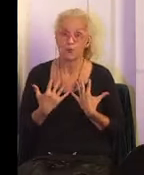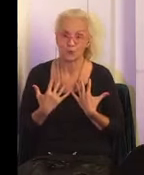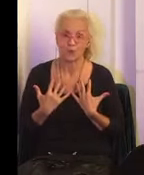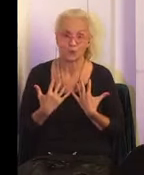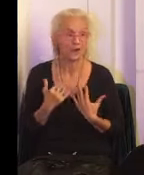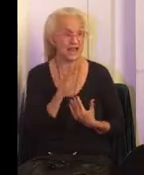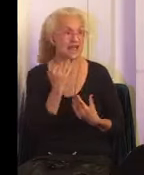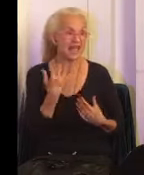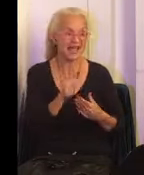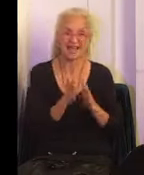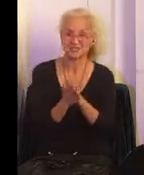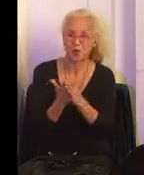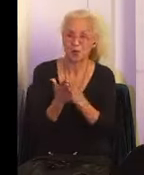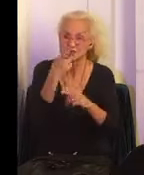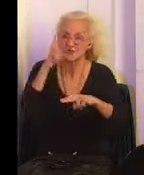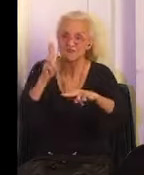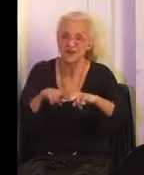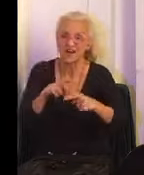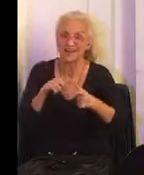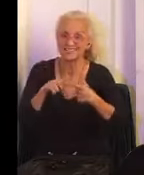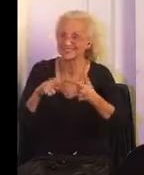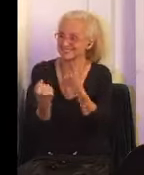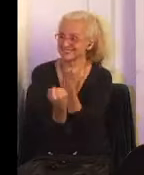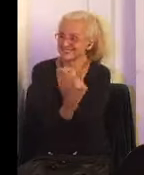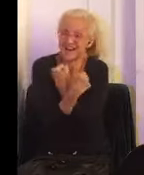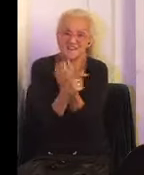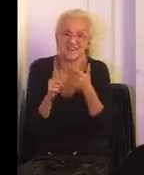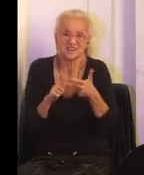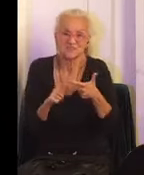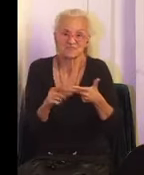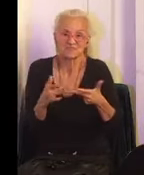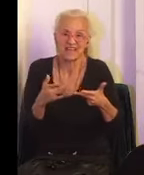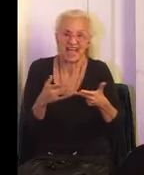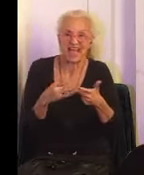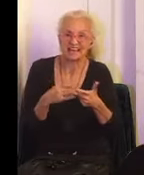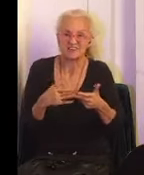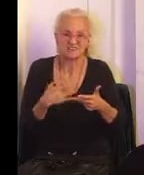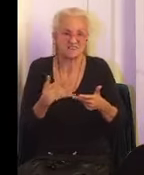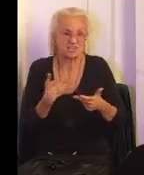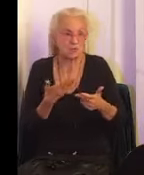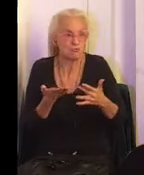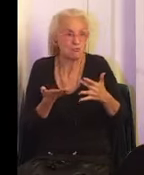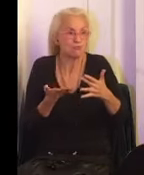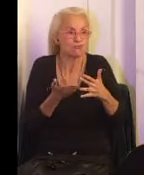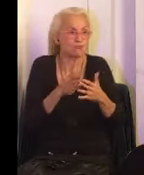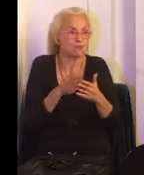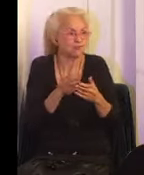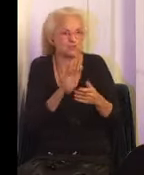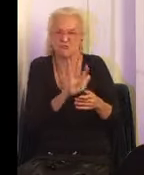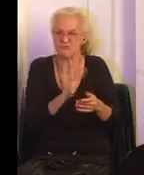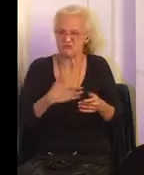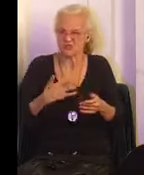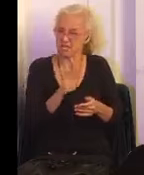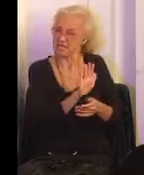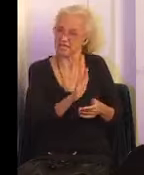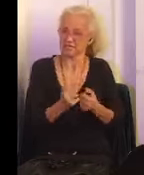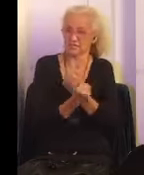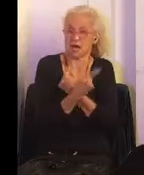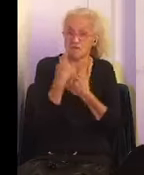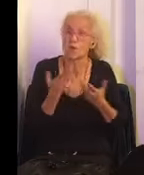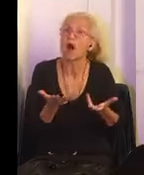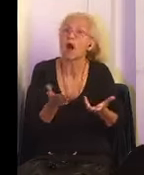His cards were fun and they were loving and filled through and through with his love for